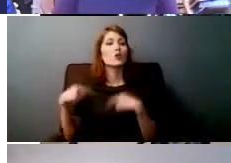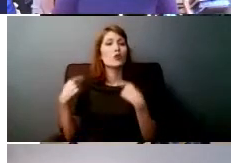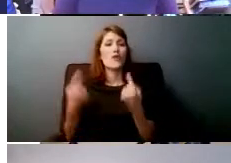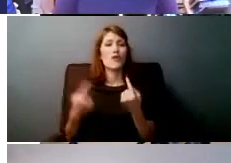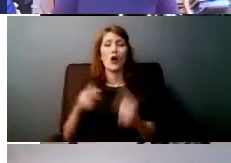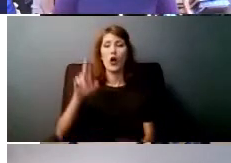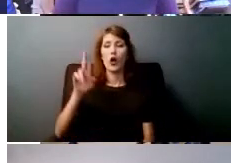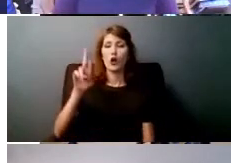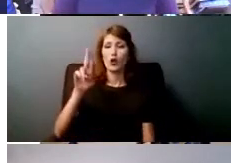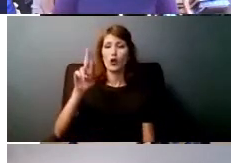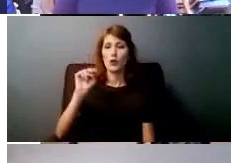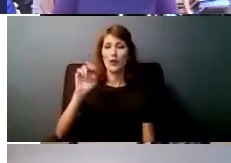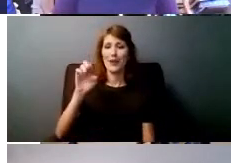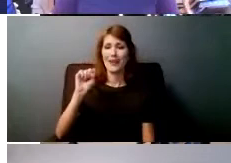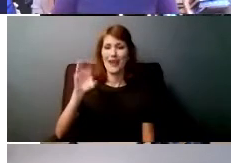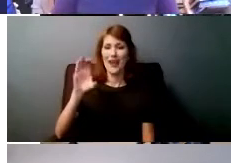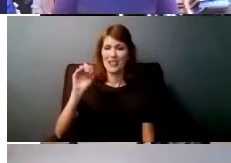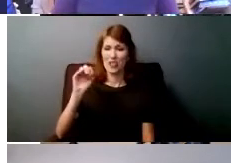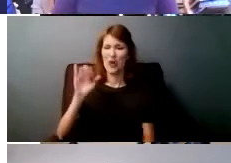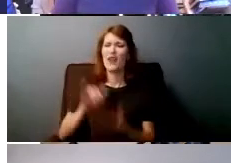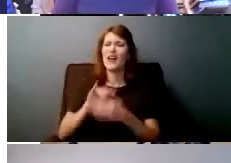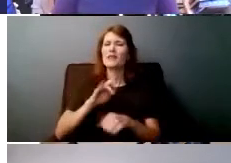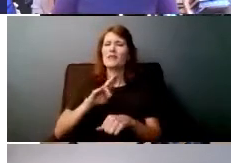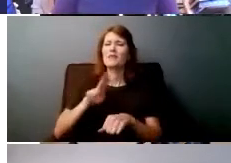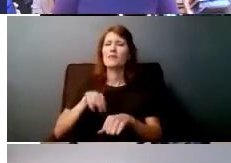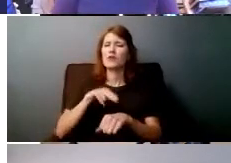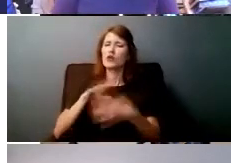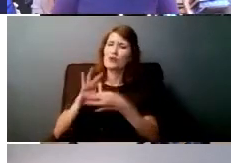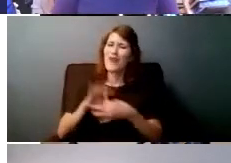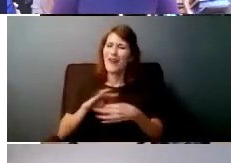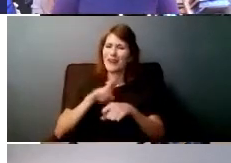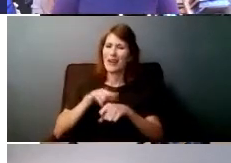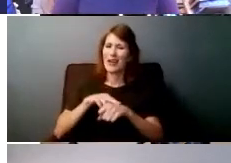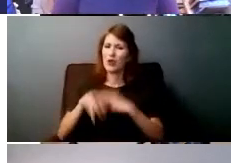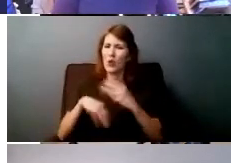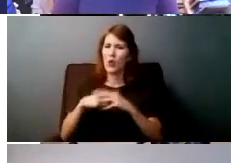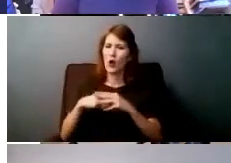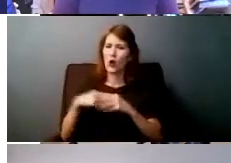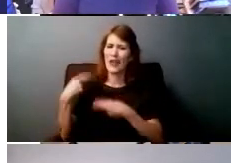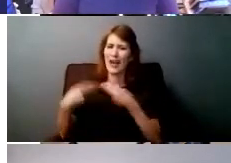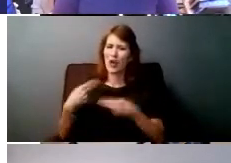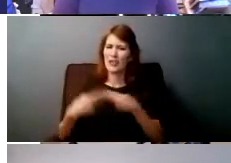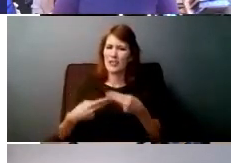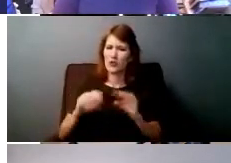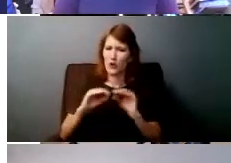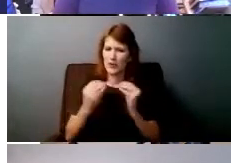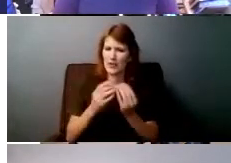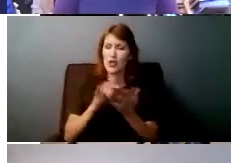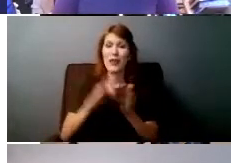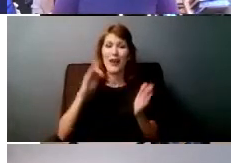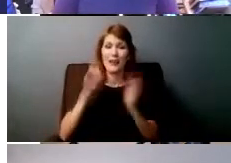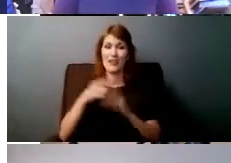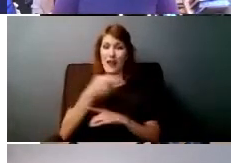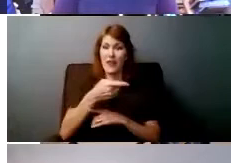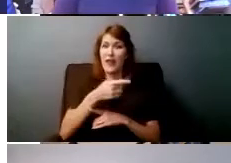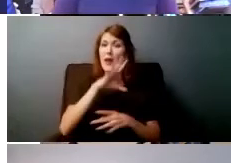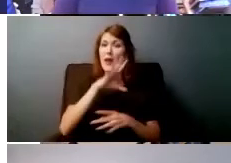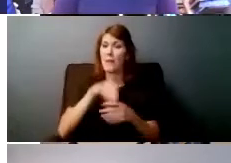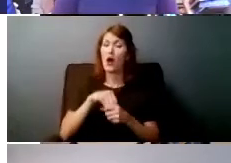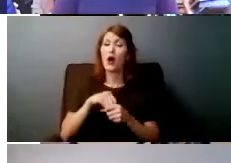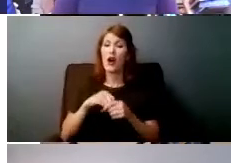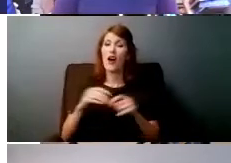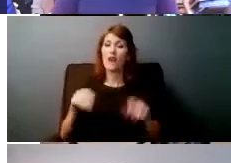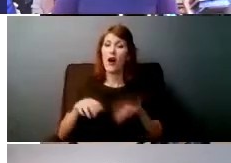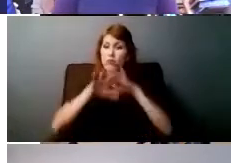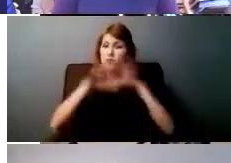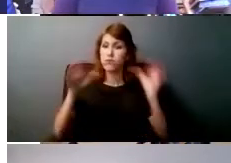is the United Nations World Heritage Organization, has identified them as part of a global intangible heritage. So,